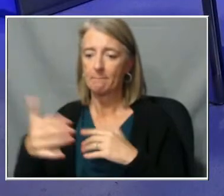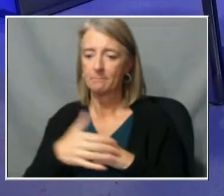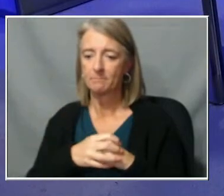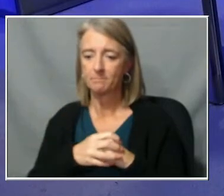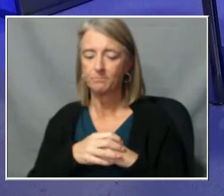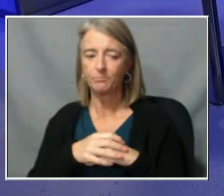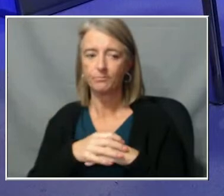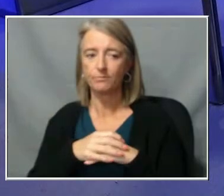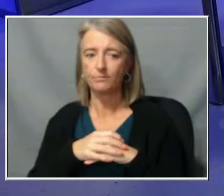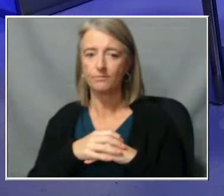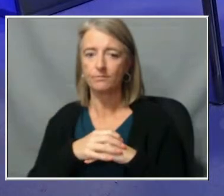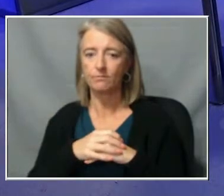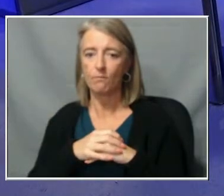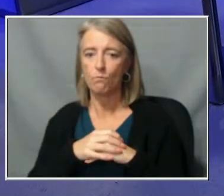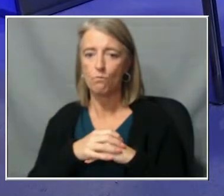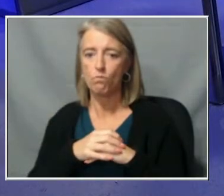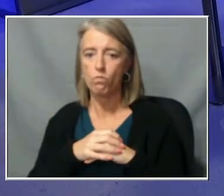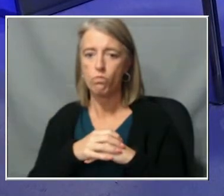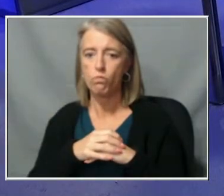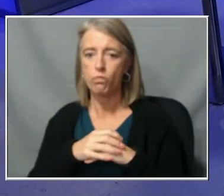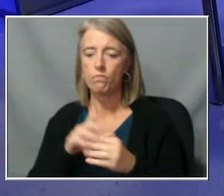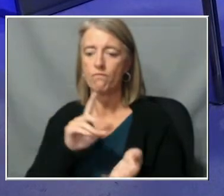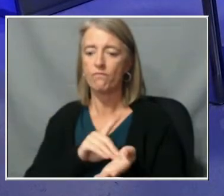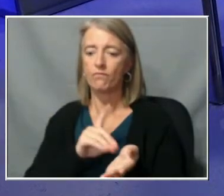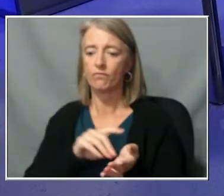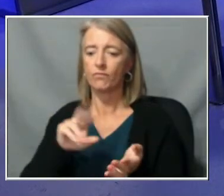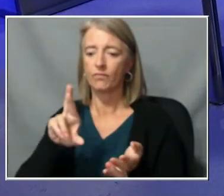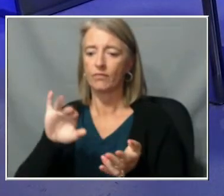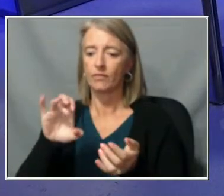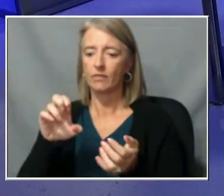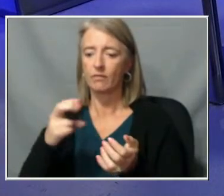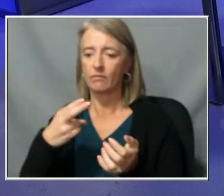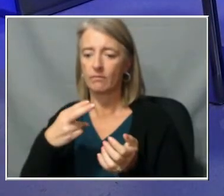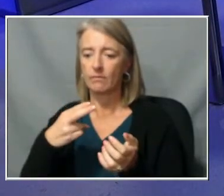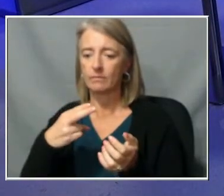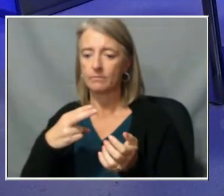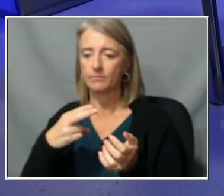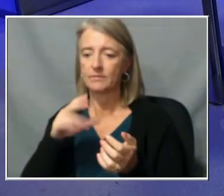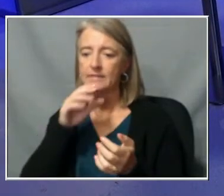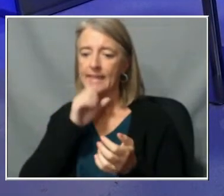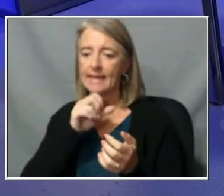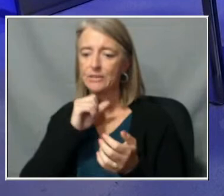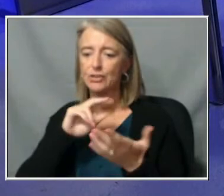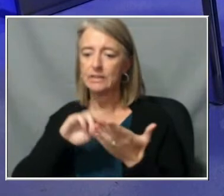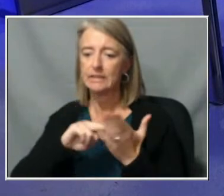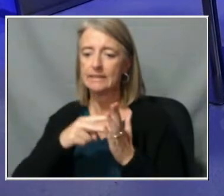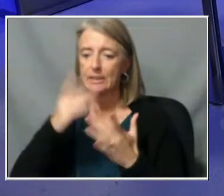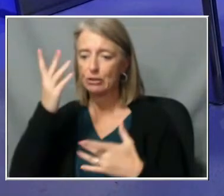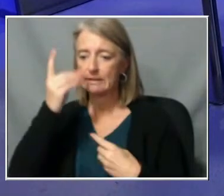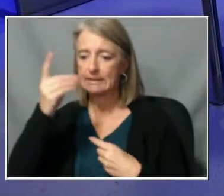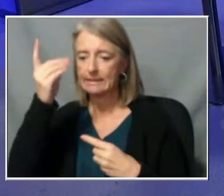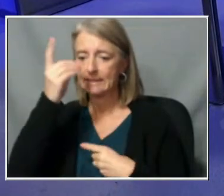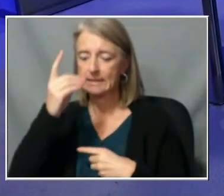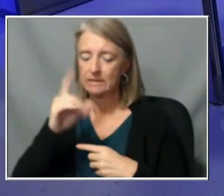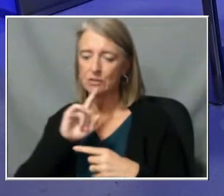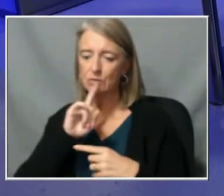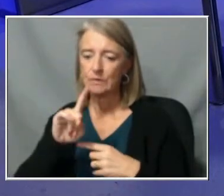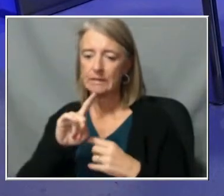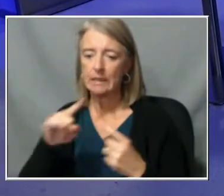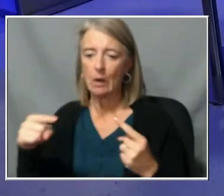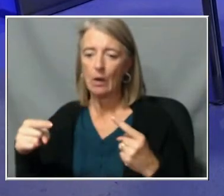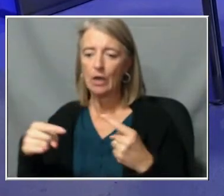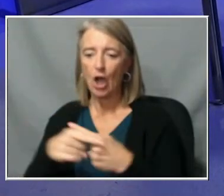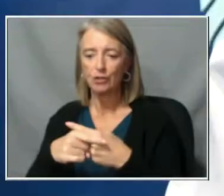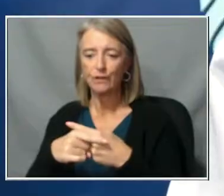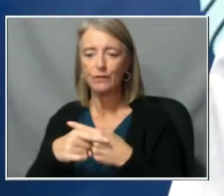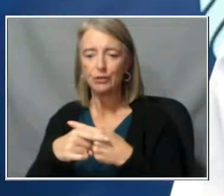note, then, Dr. Calder-Rich, is aging considered a disease? Yeah, so this is actually a really controversial